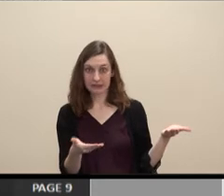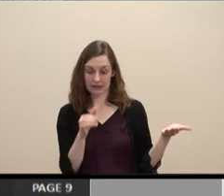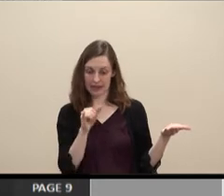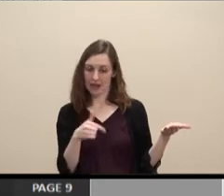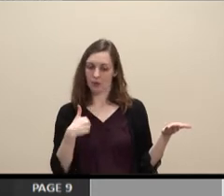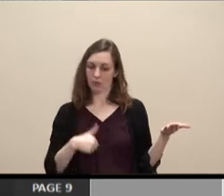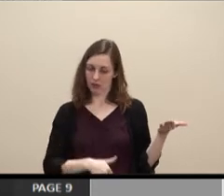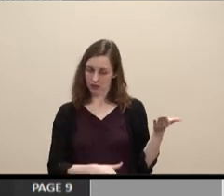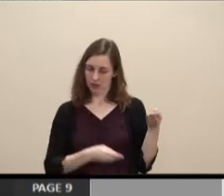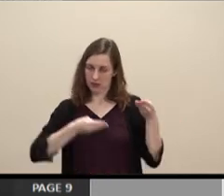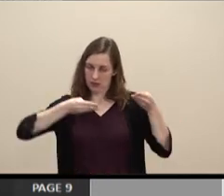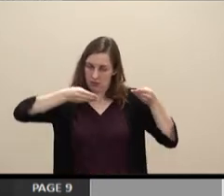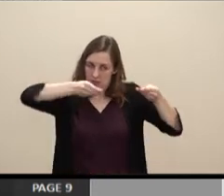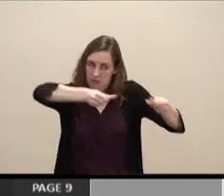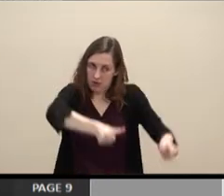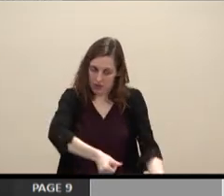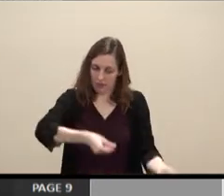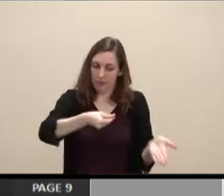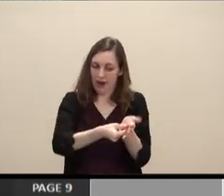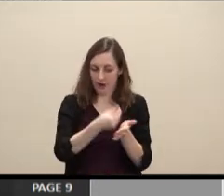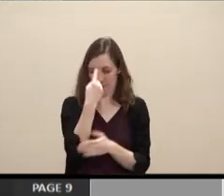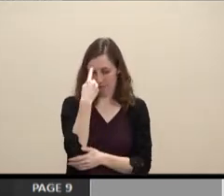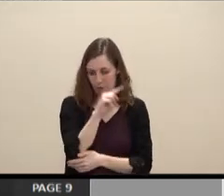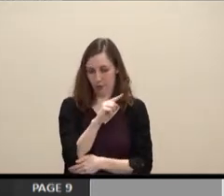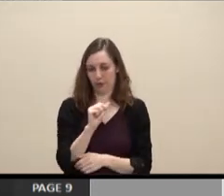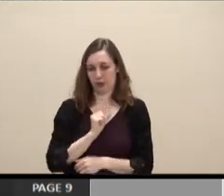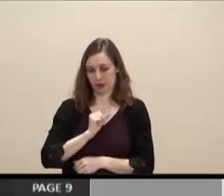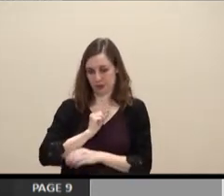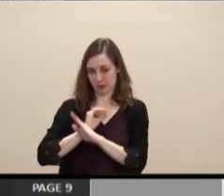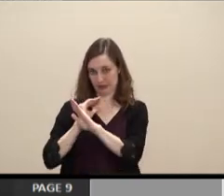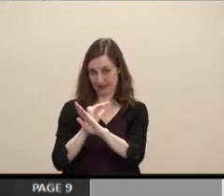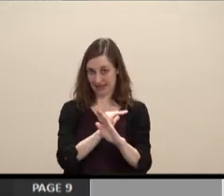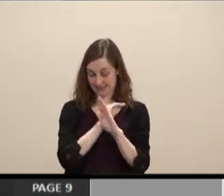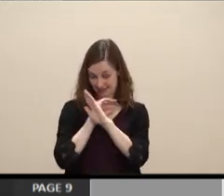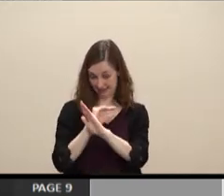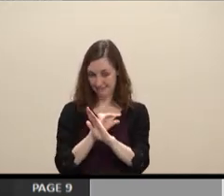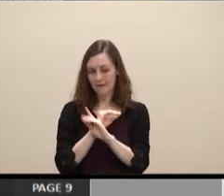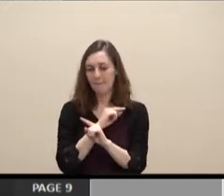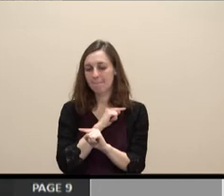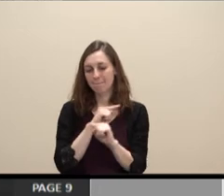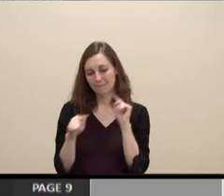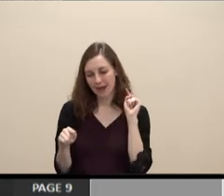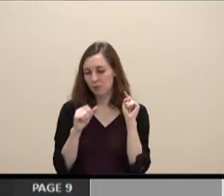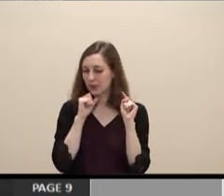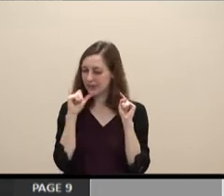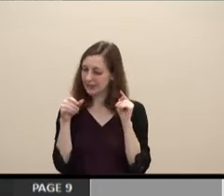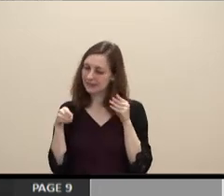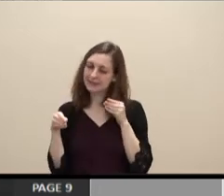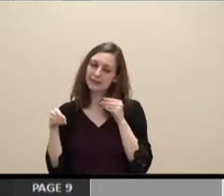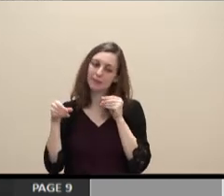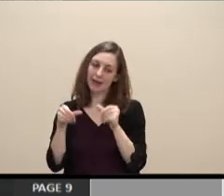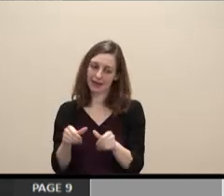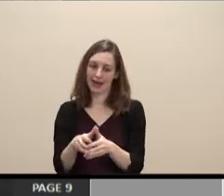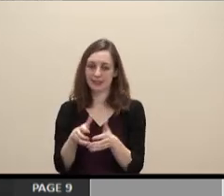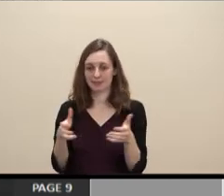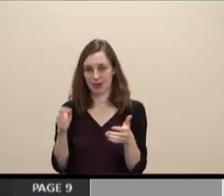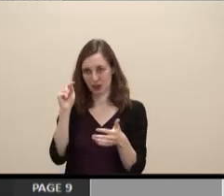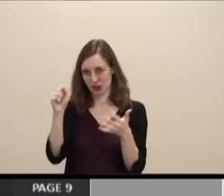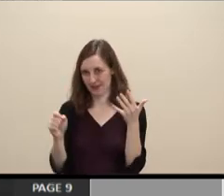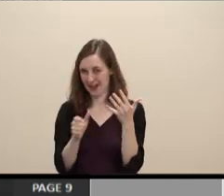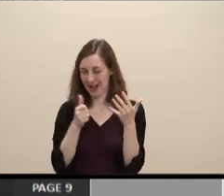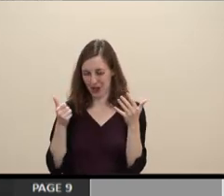personal protective supplies and equipment, but did not spend quite as much in some of our other